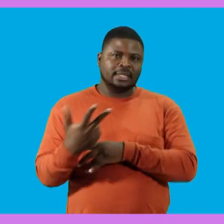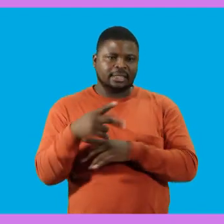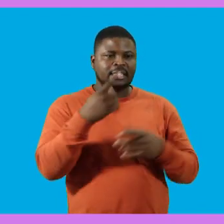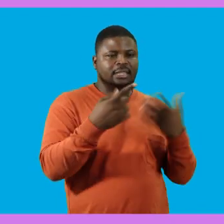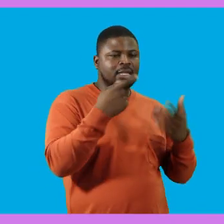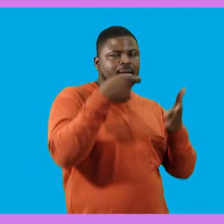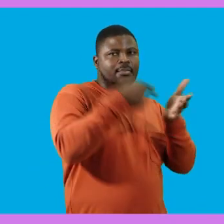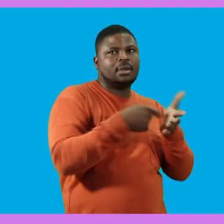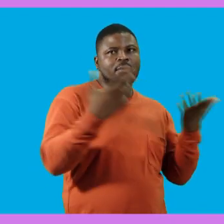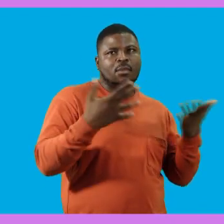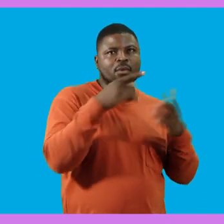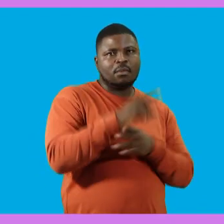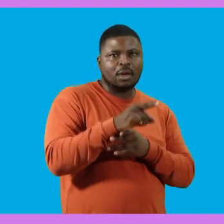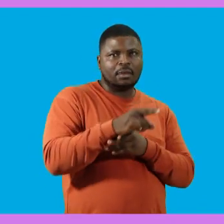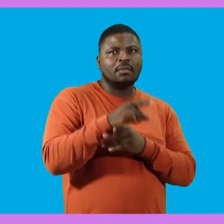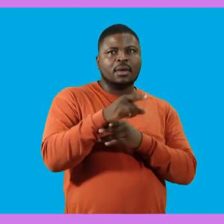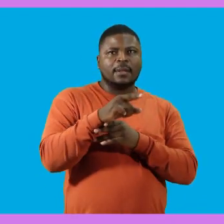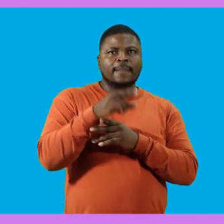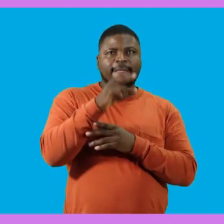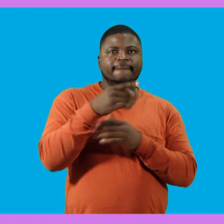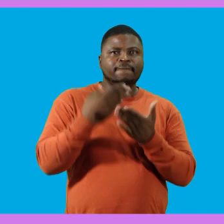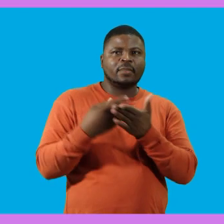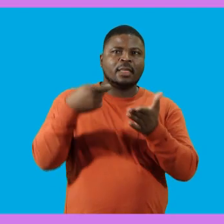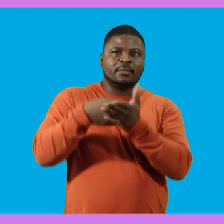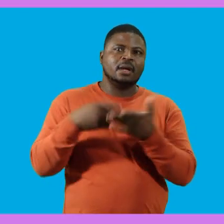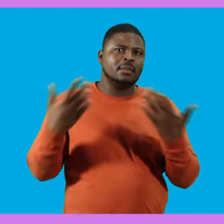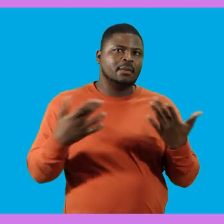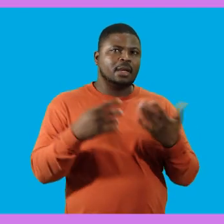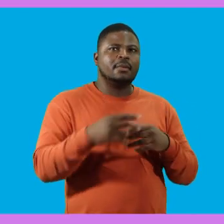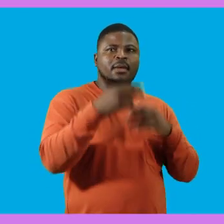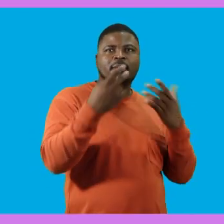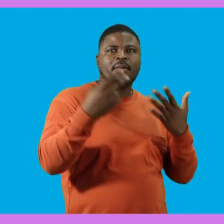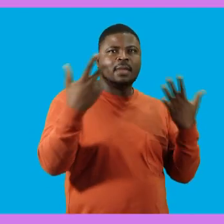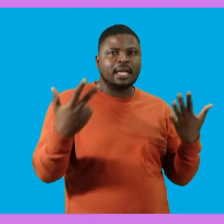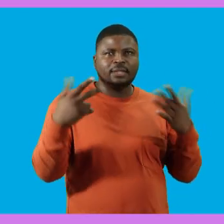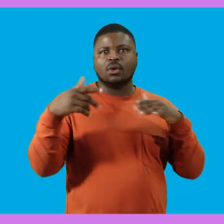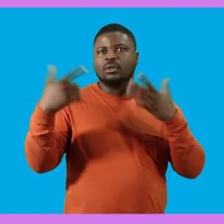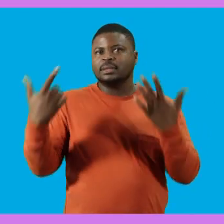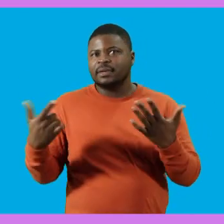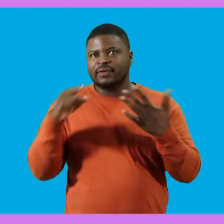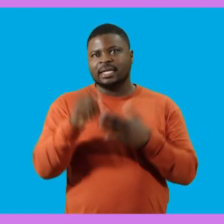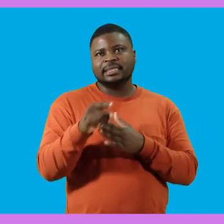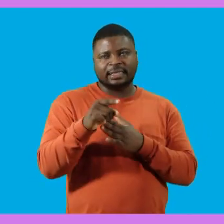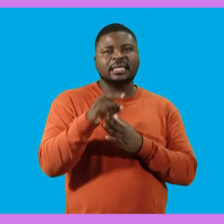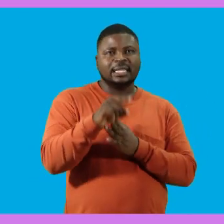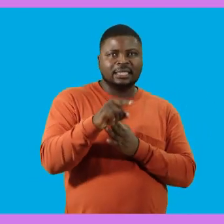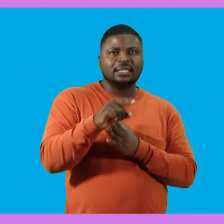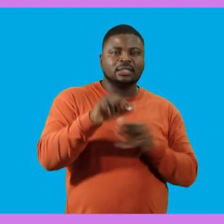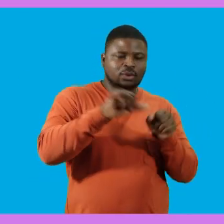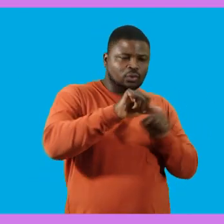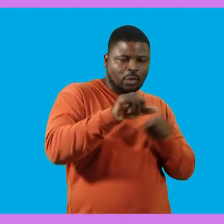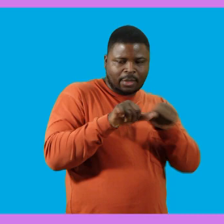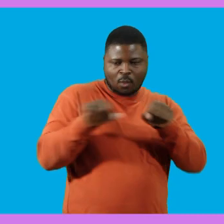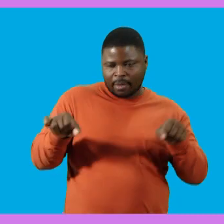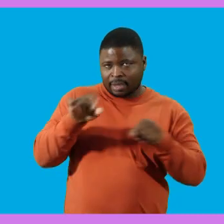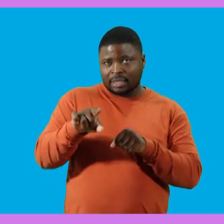whole of square meters. So you can only buy 7 or 8 or 9 or 5 square meters. I can't go